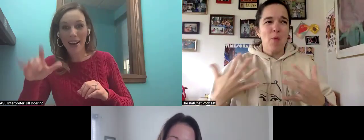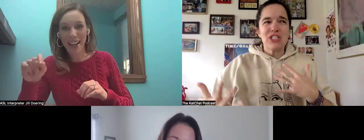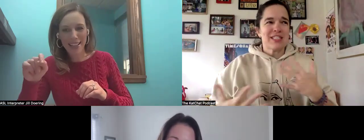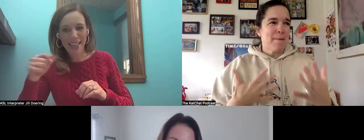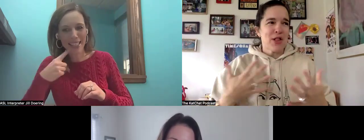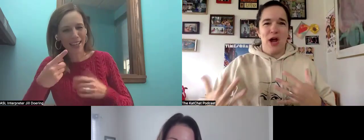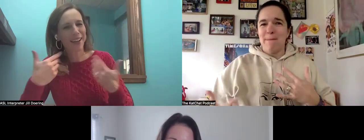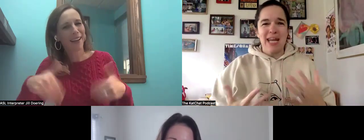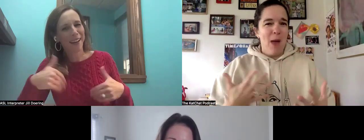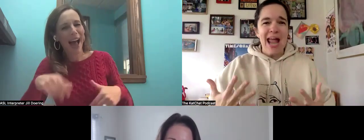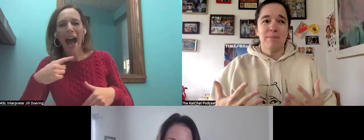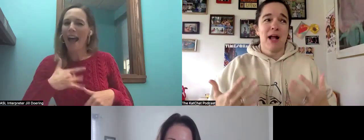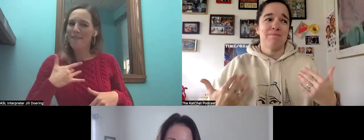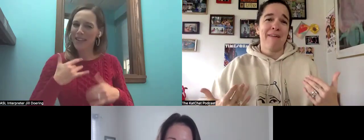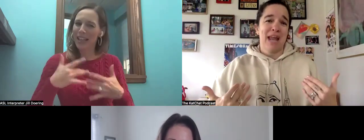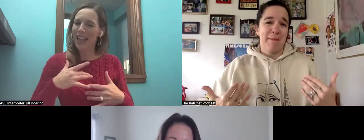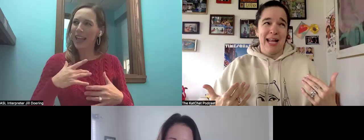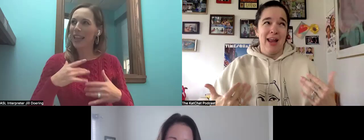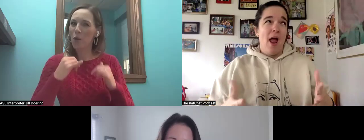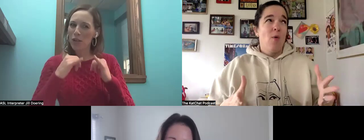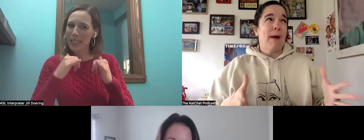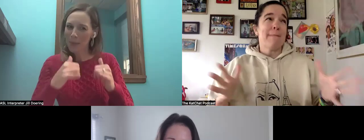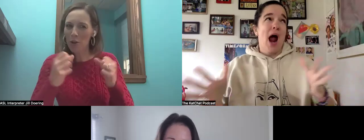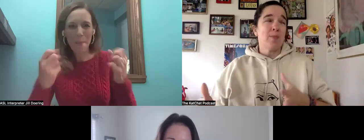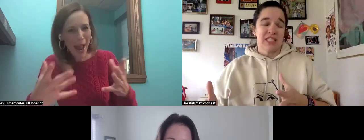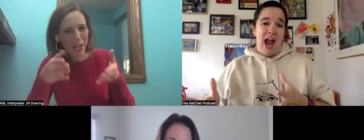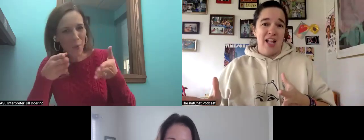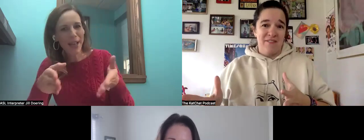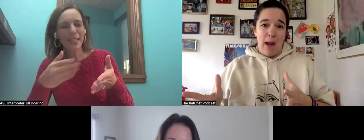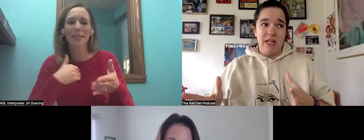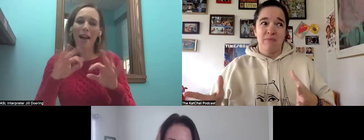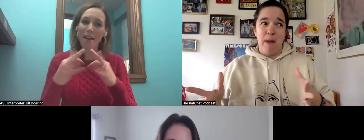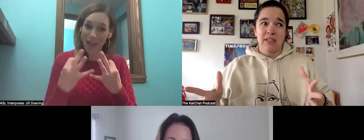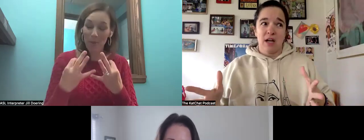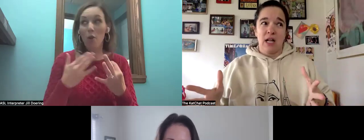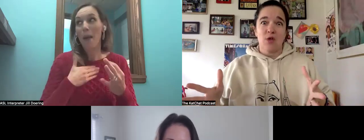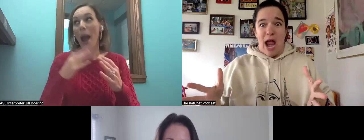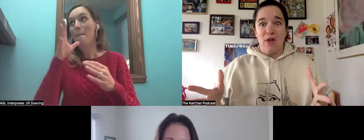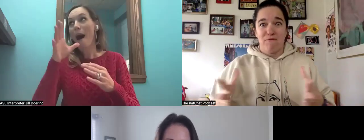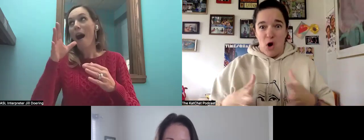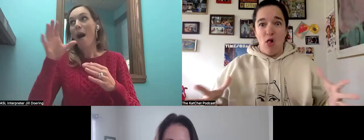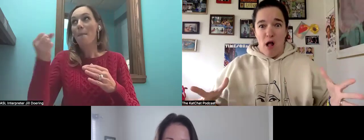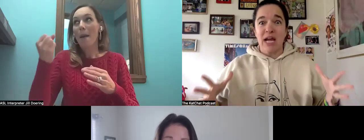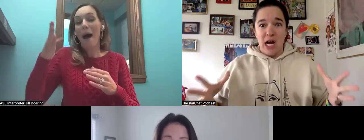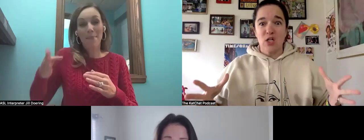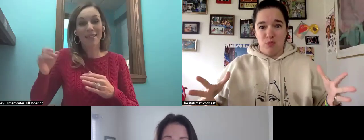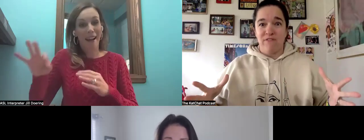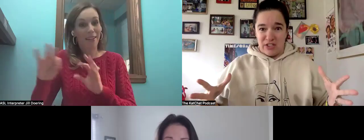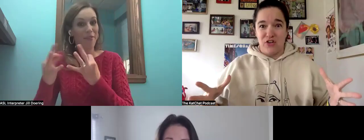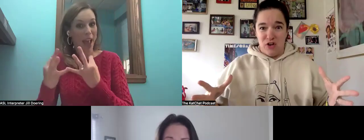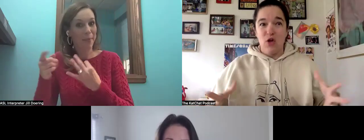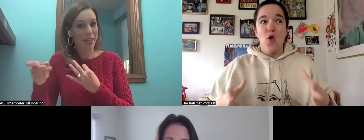I feel like we're similar in many ways because my family, well, my mom started the family basically right full of